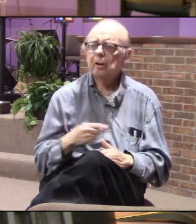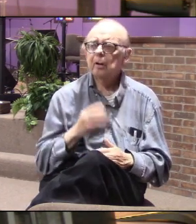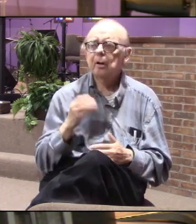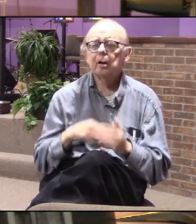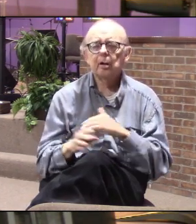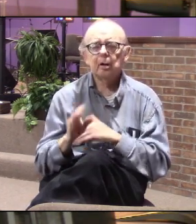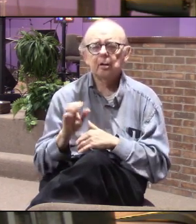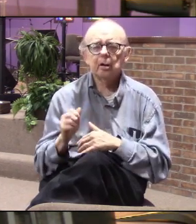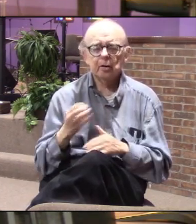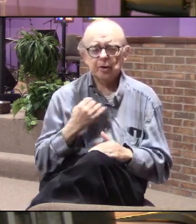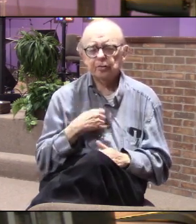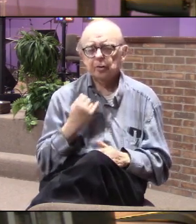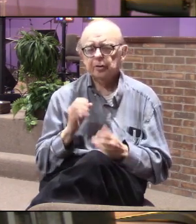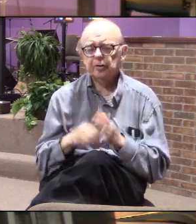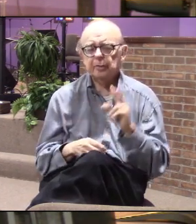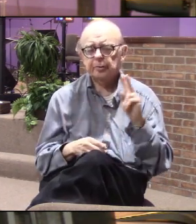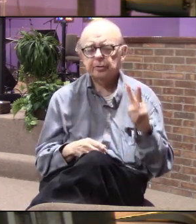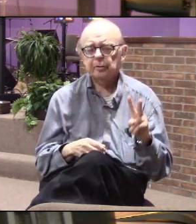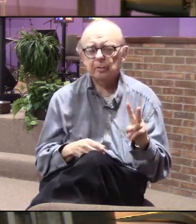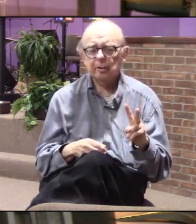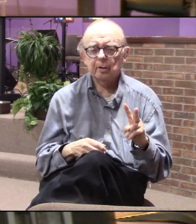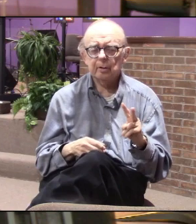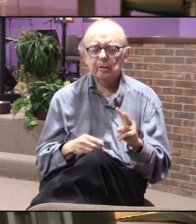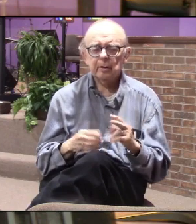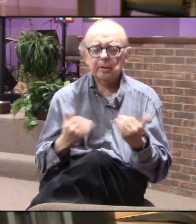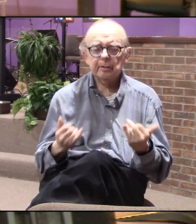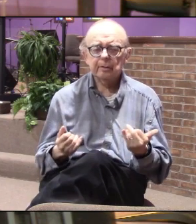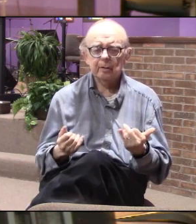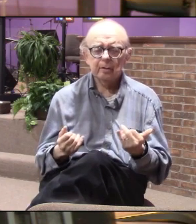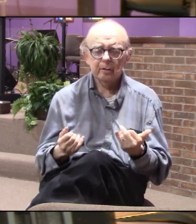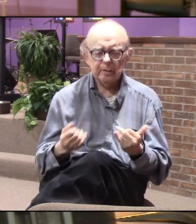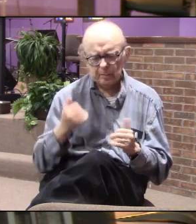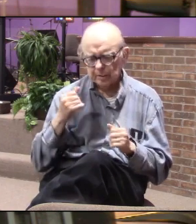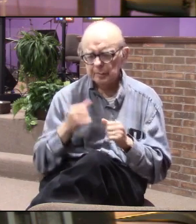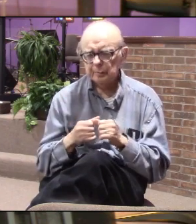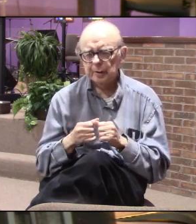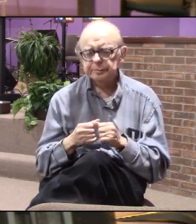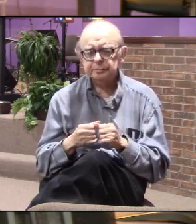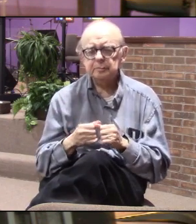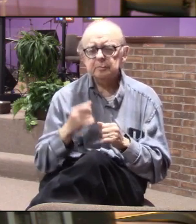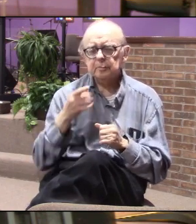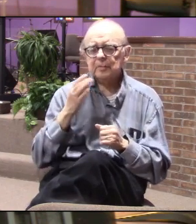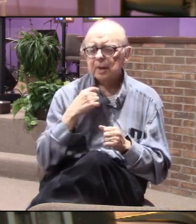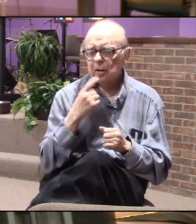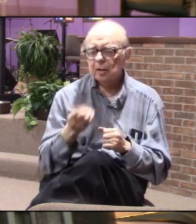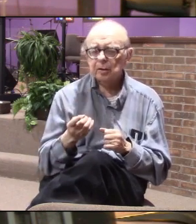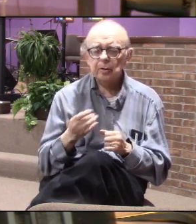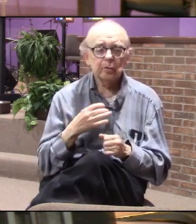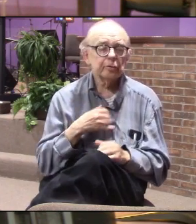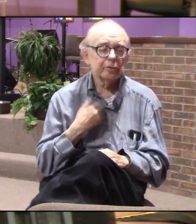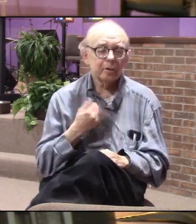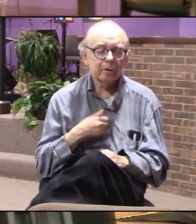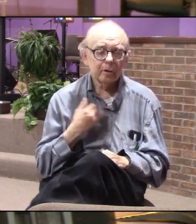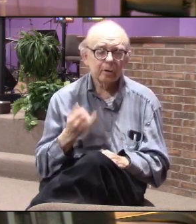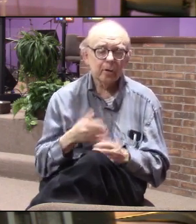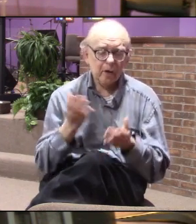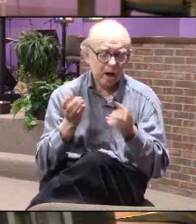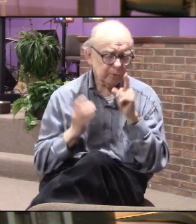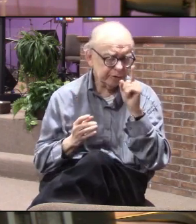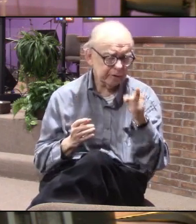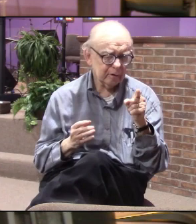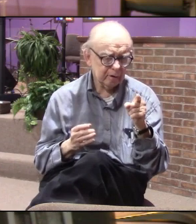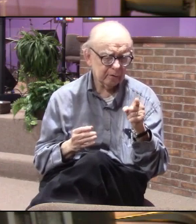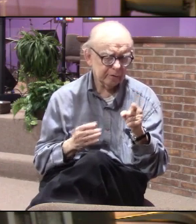into Jonah chapter 2 today, and remember what God had told to Jonah. I want